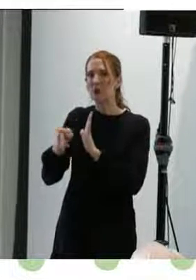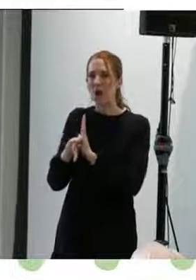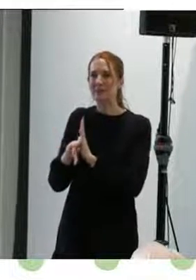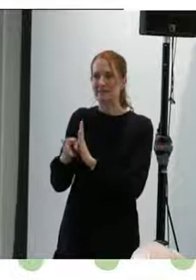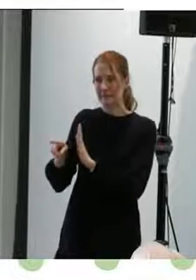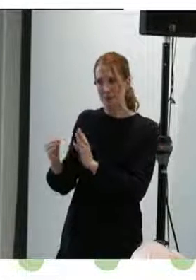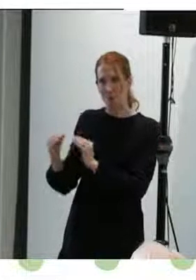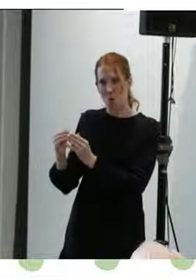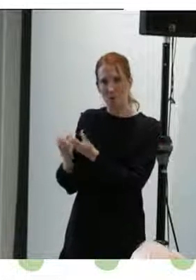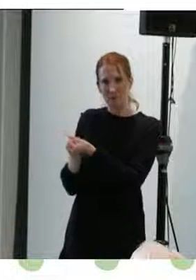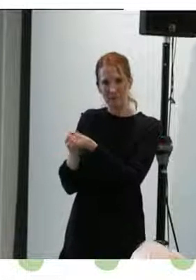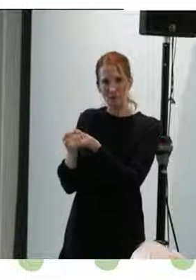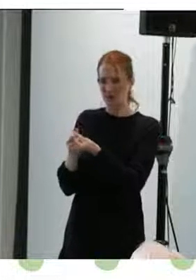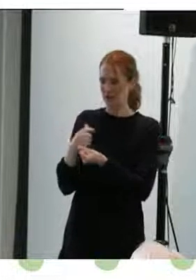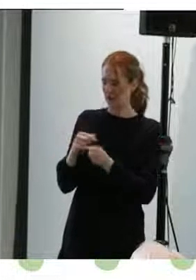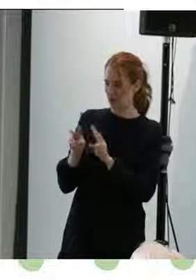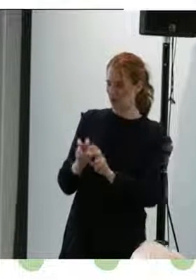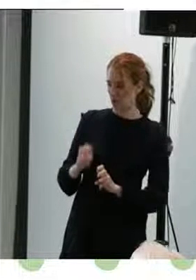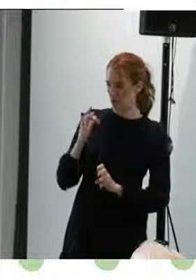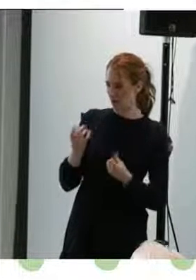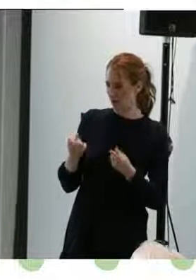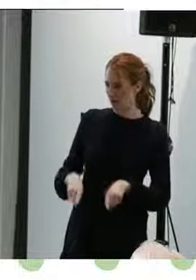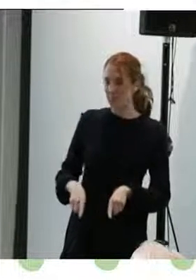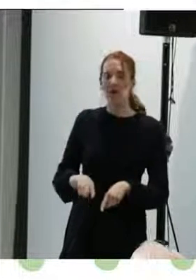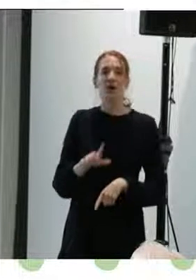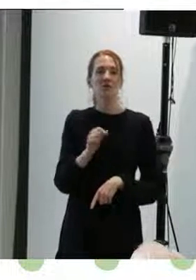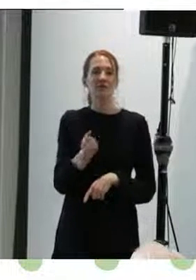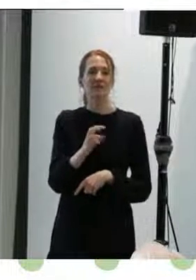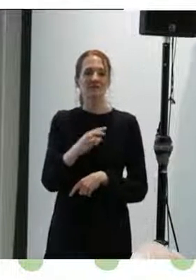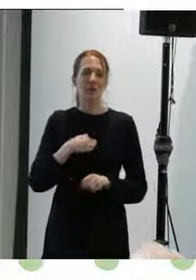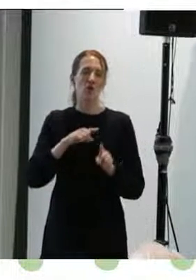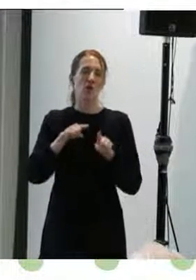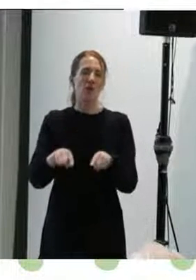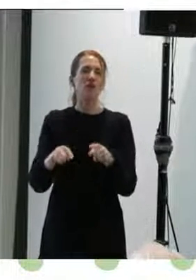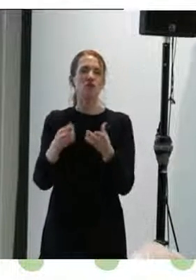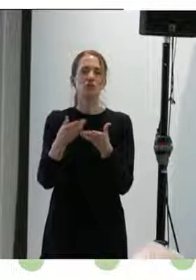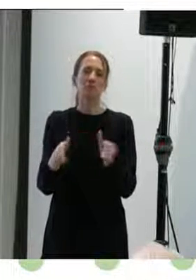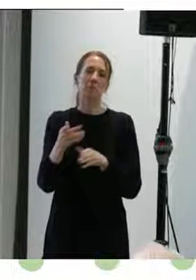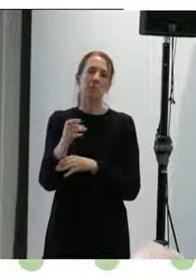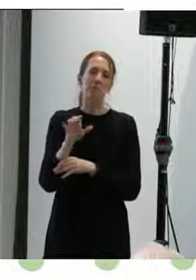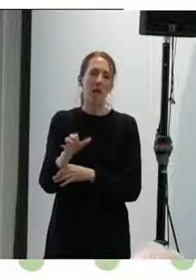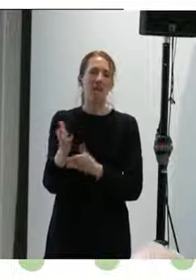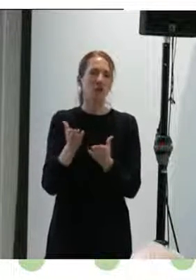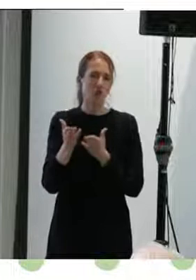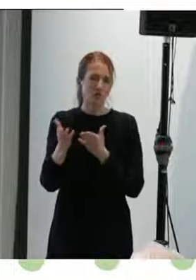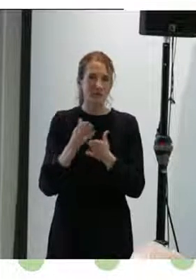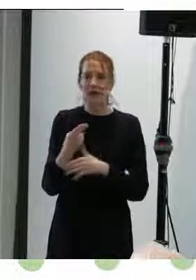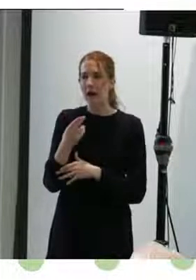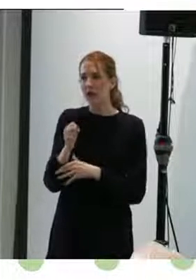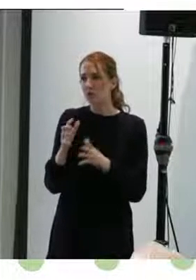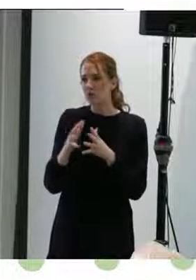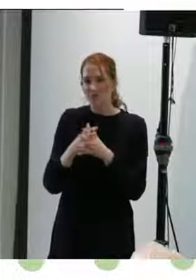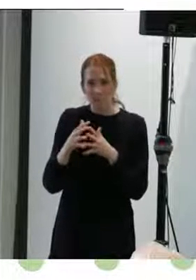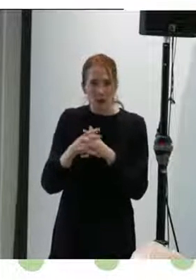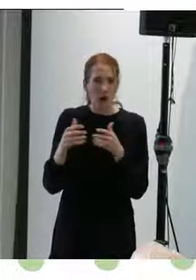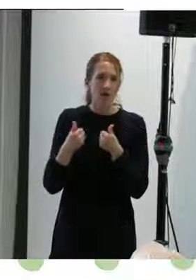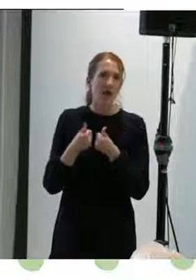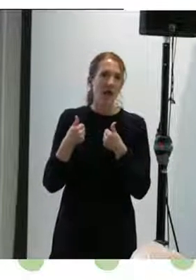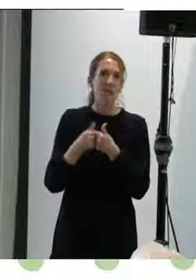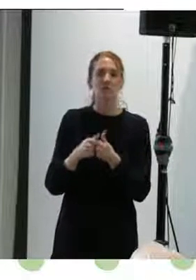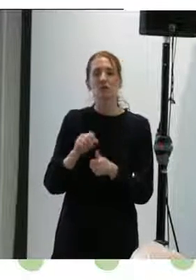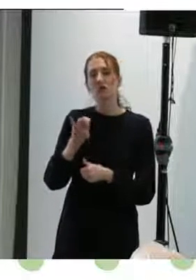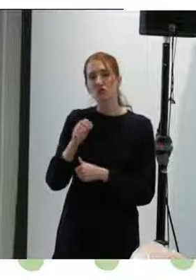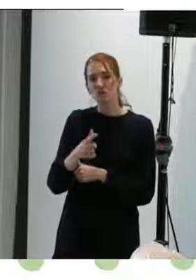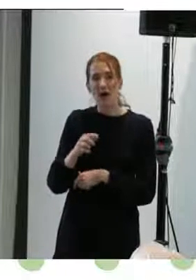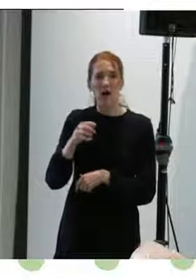2015, I started attending public services, high school football games, drug addiction support groups, town meetings,